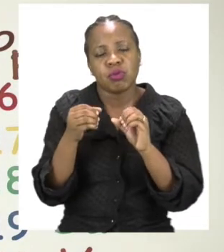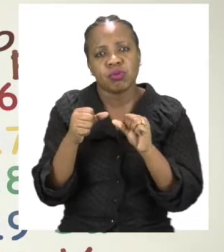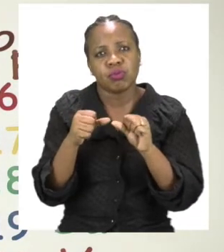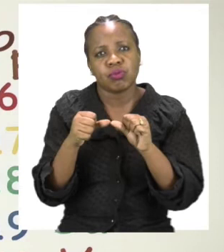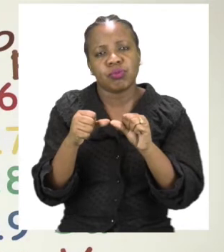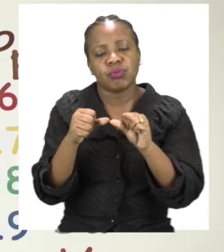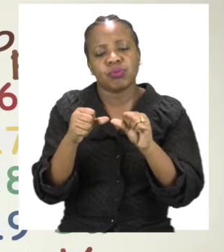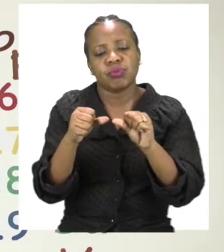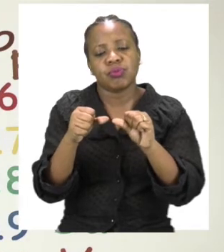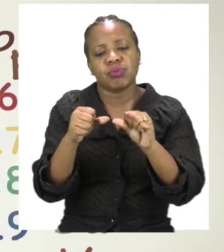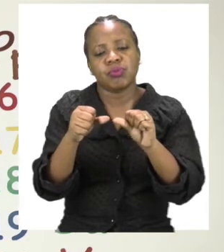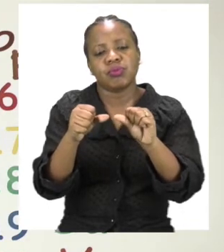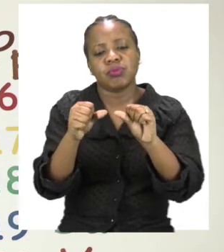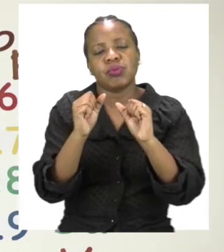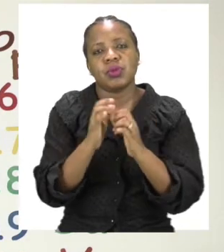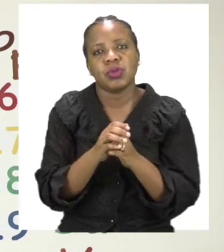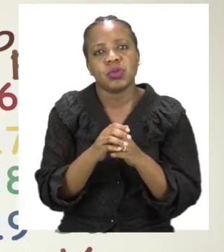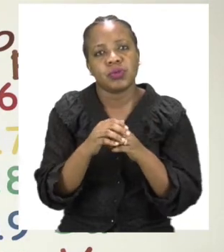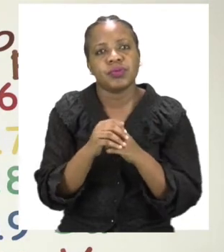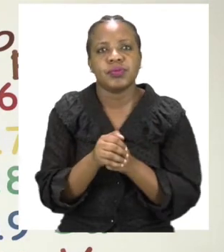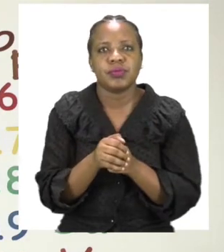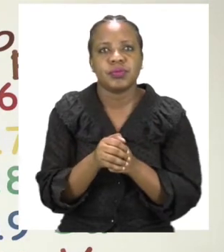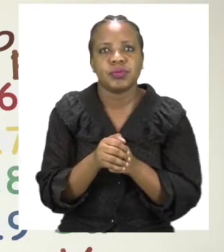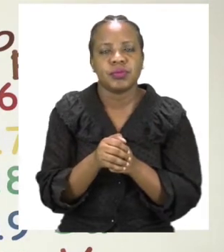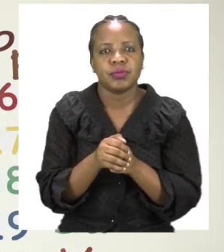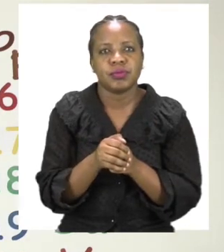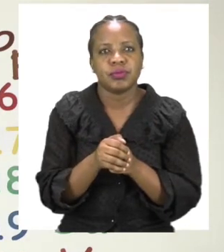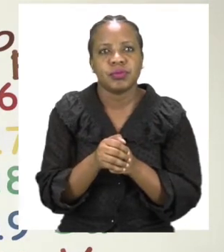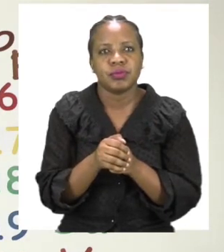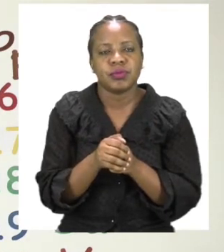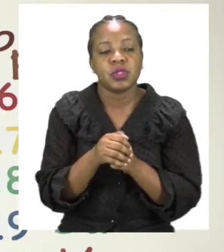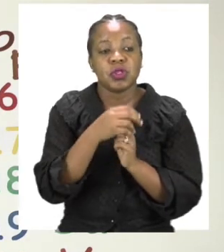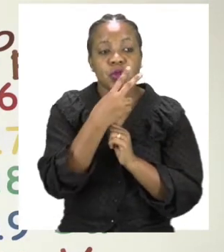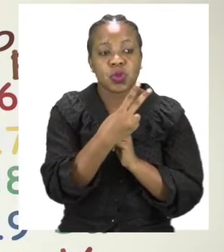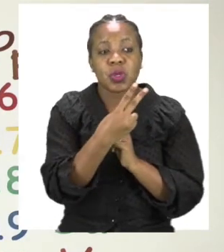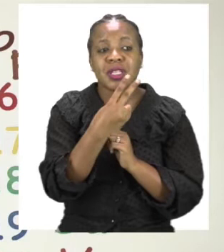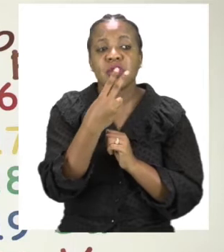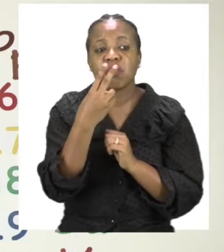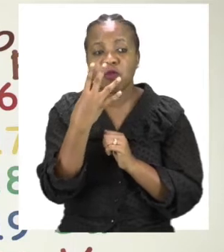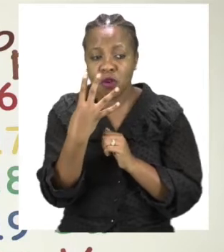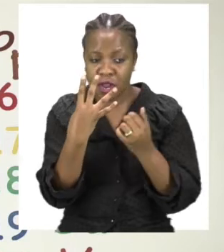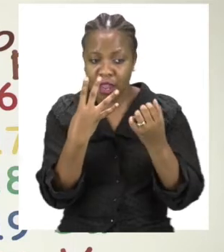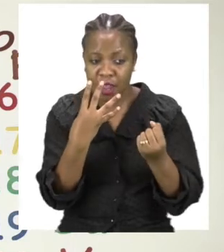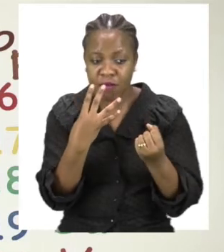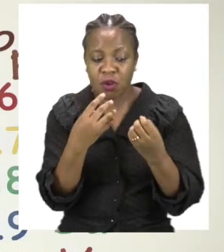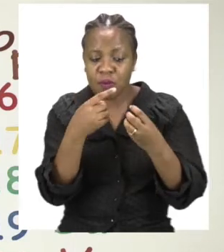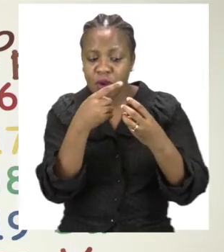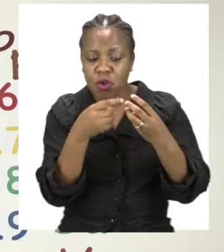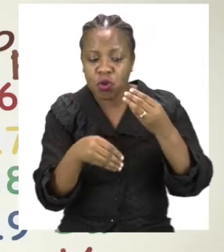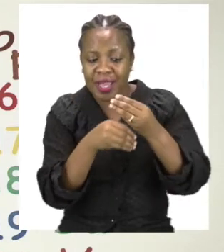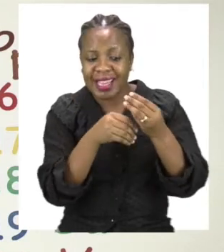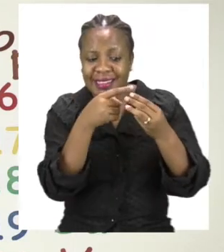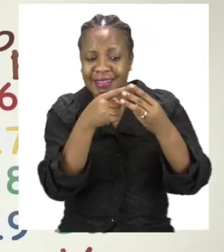we count on to 25. Now, we know that our sum is